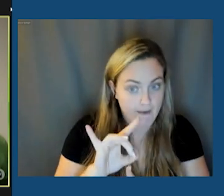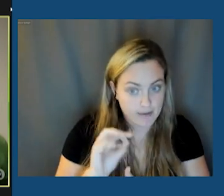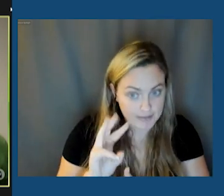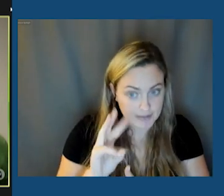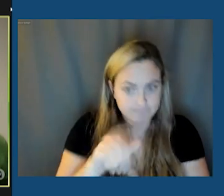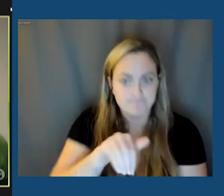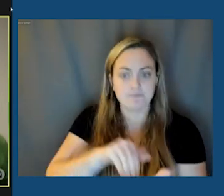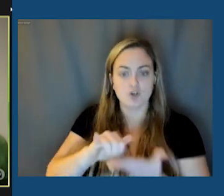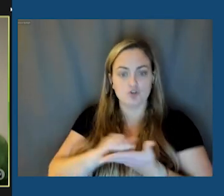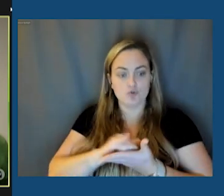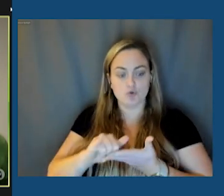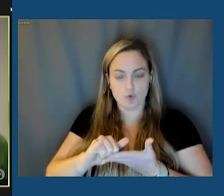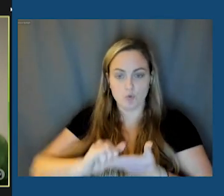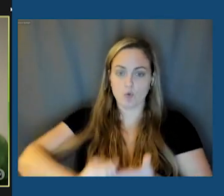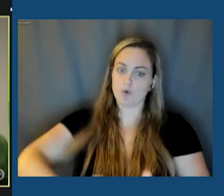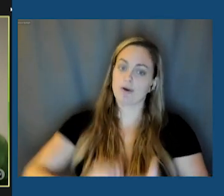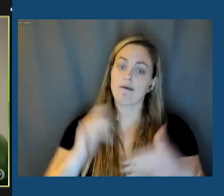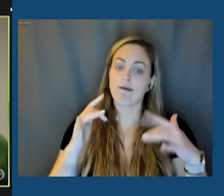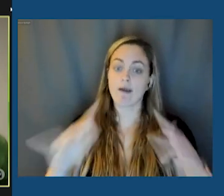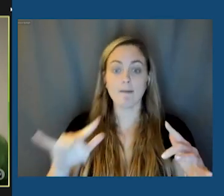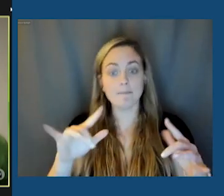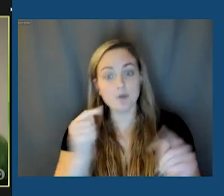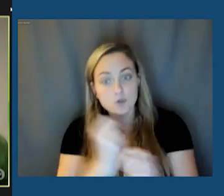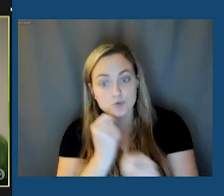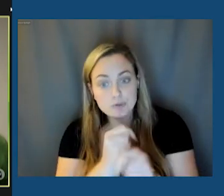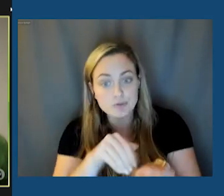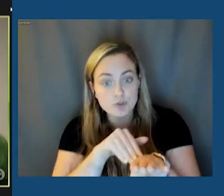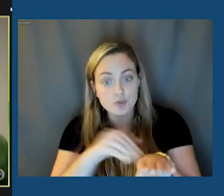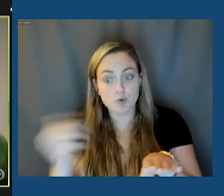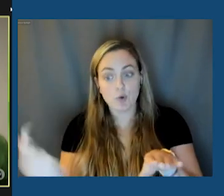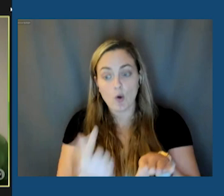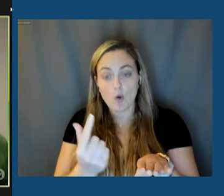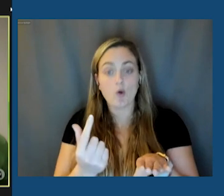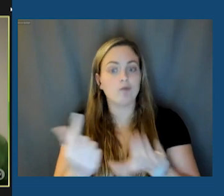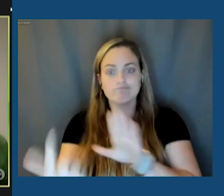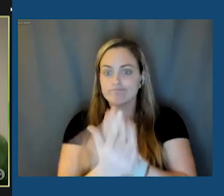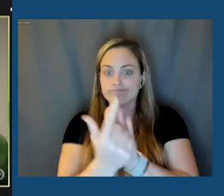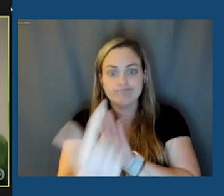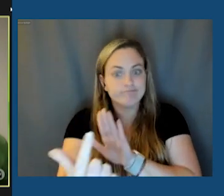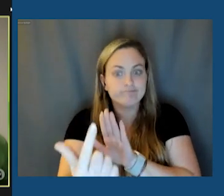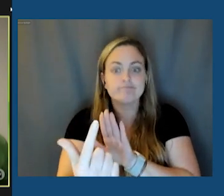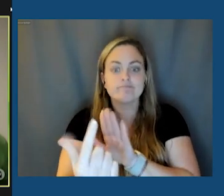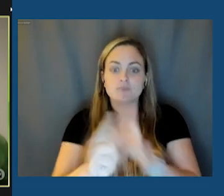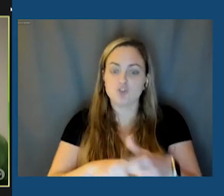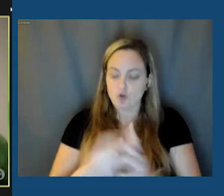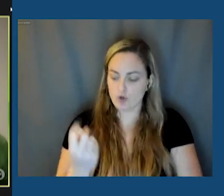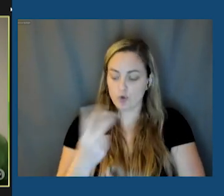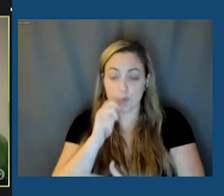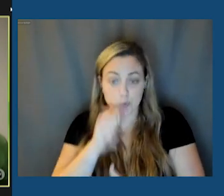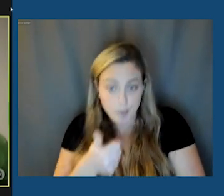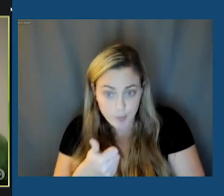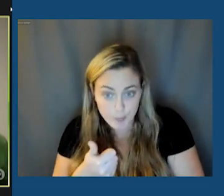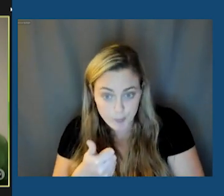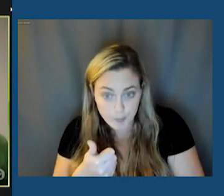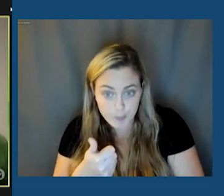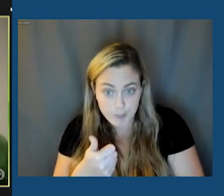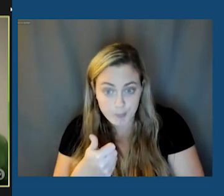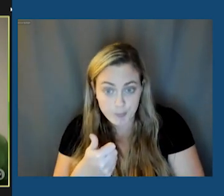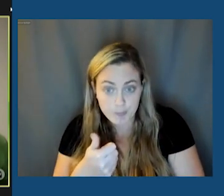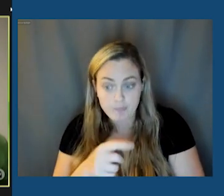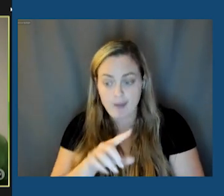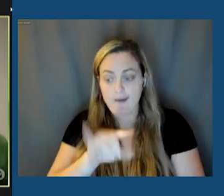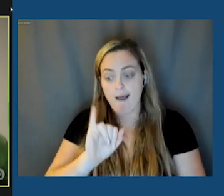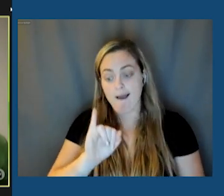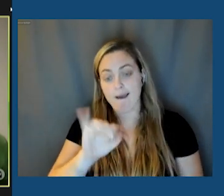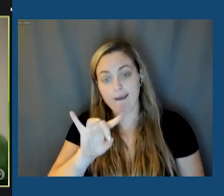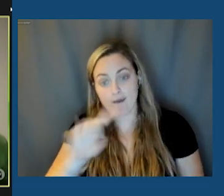North Country, empty trucks, trailers, and all tandem trucks are banned beginning at noon tomorrow on I-81